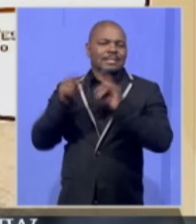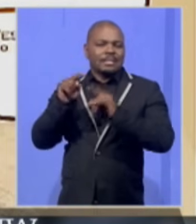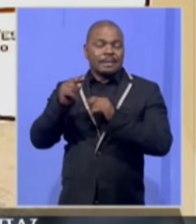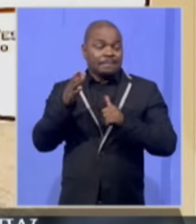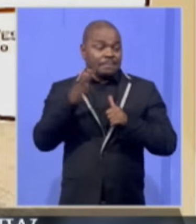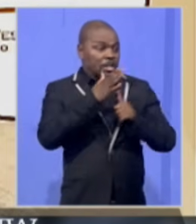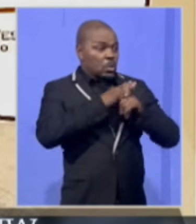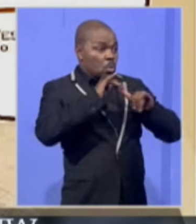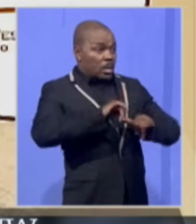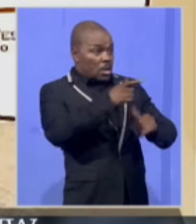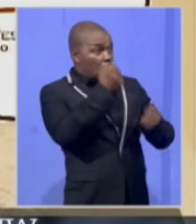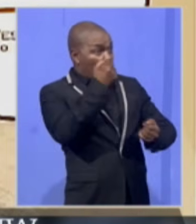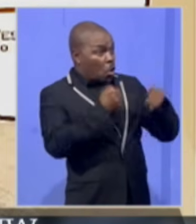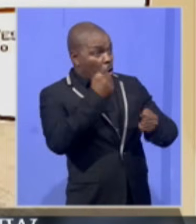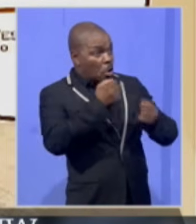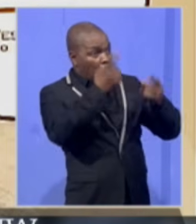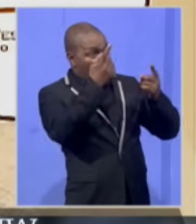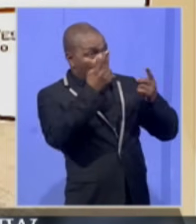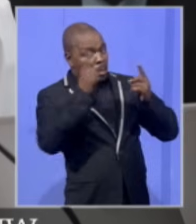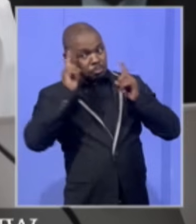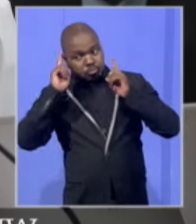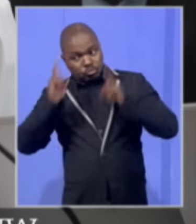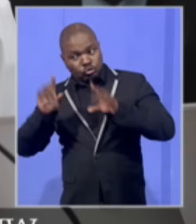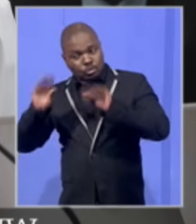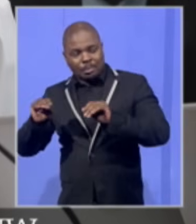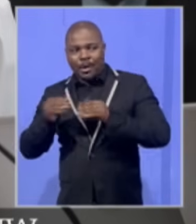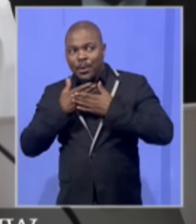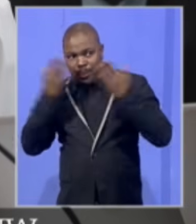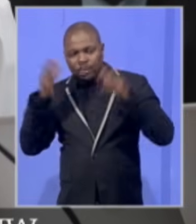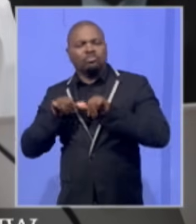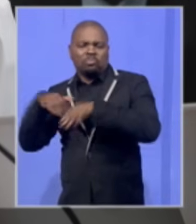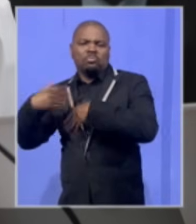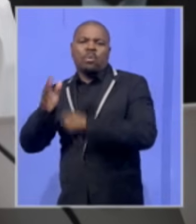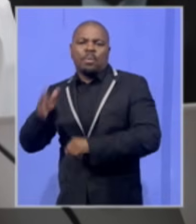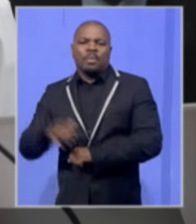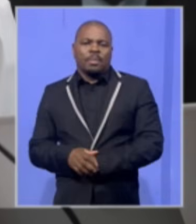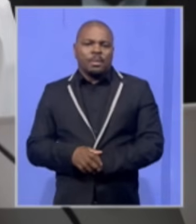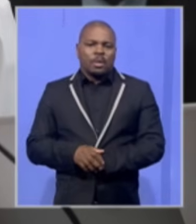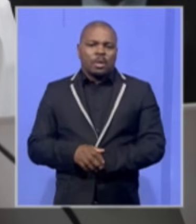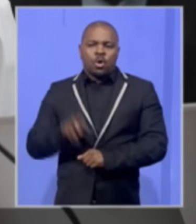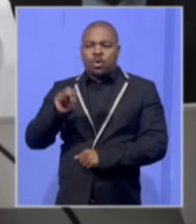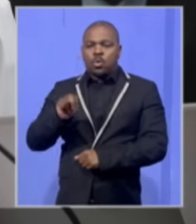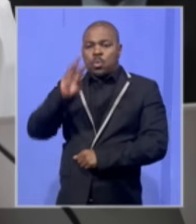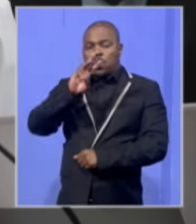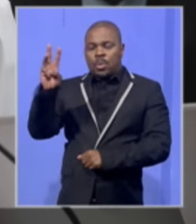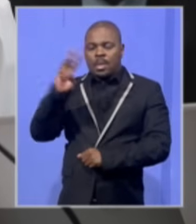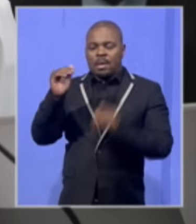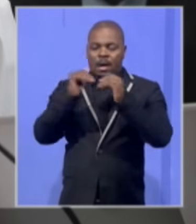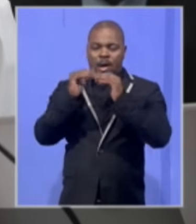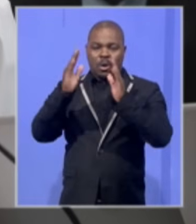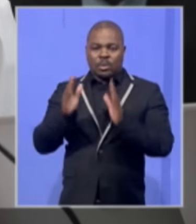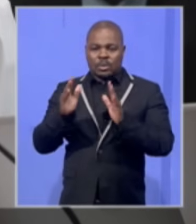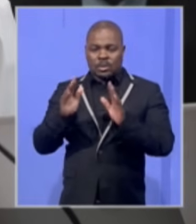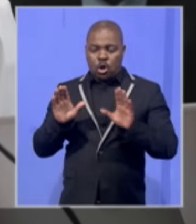semolao e tla ba kganelang go tswelela. Northwest Housing Corporation